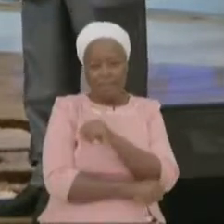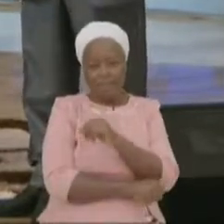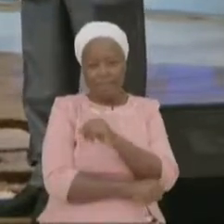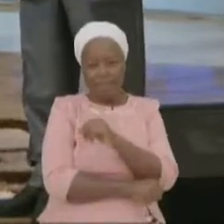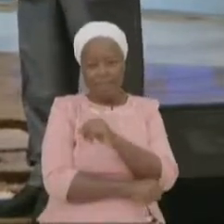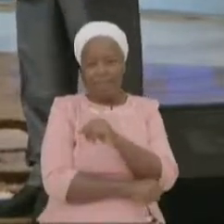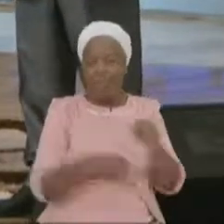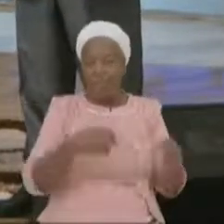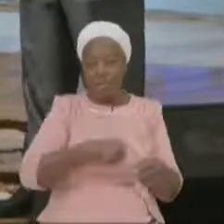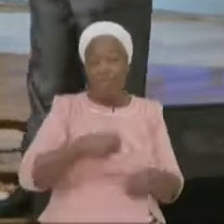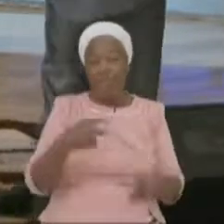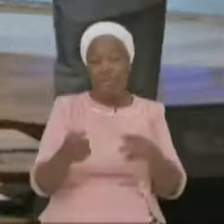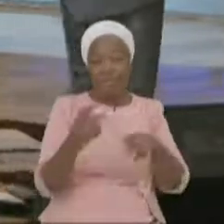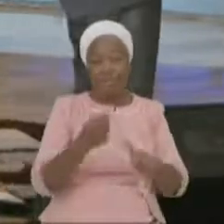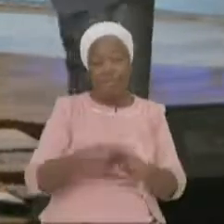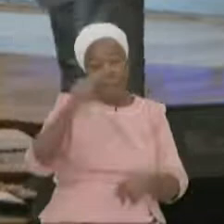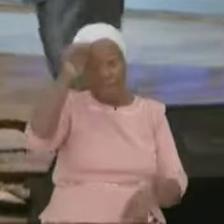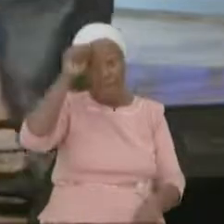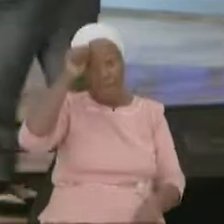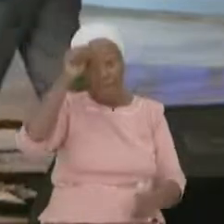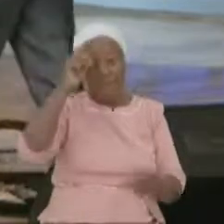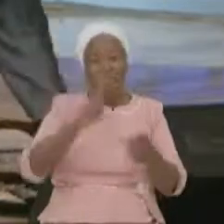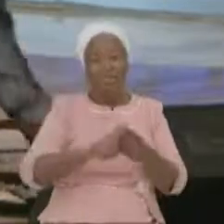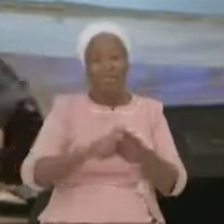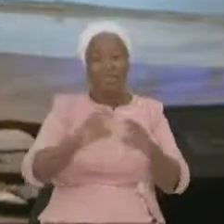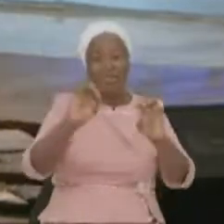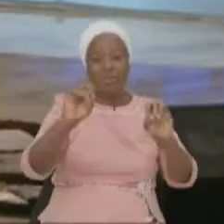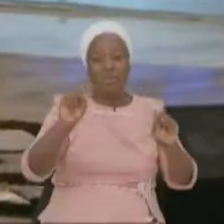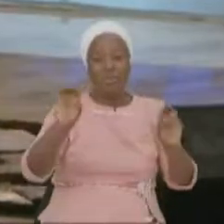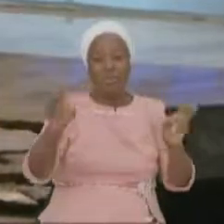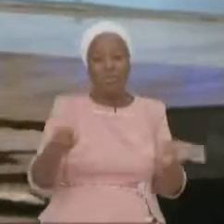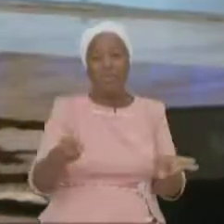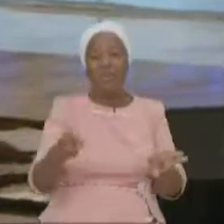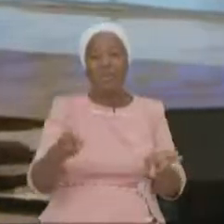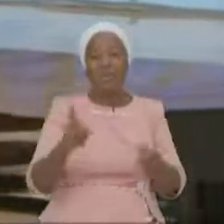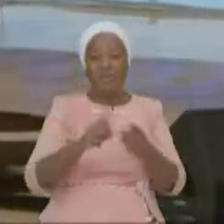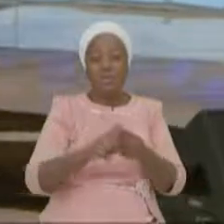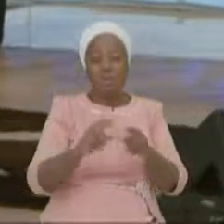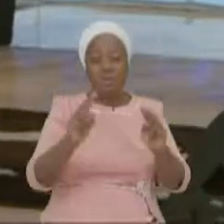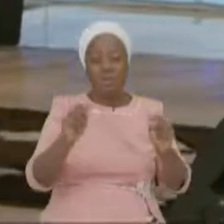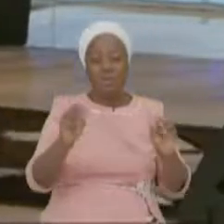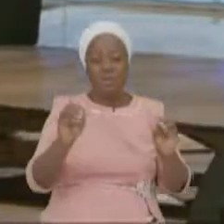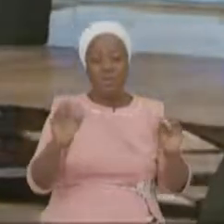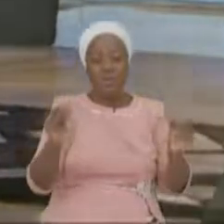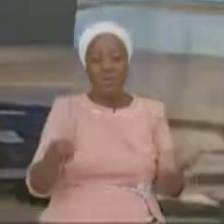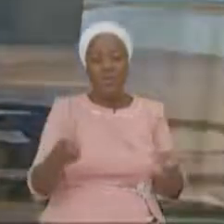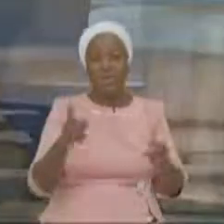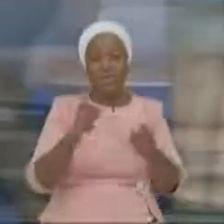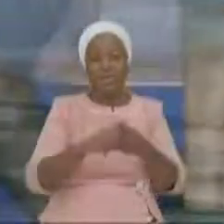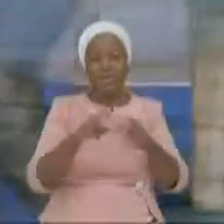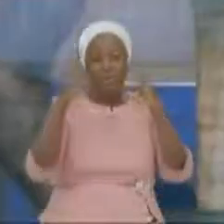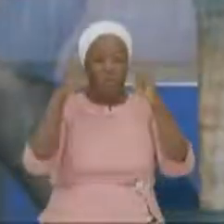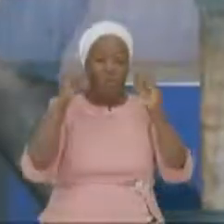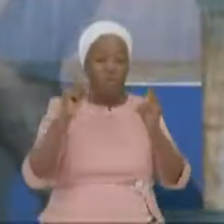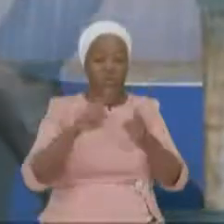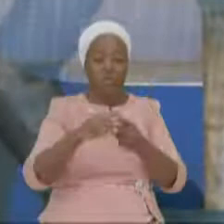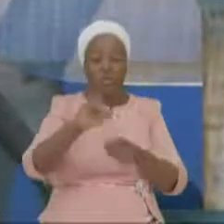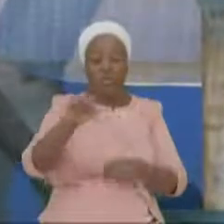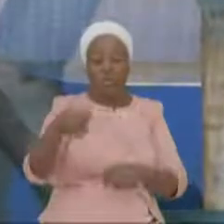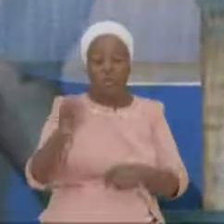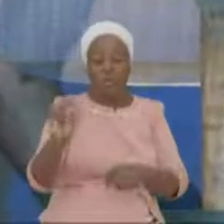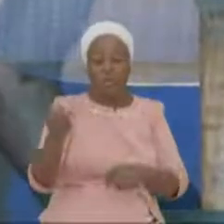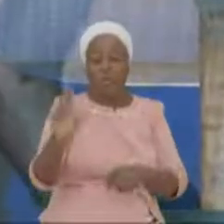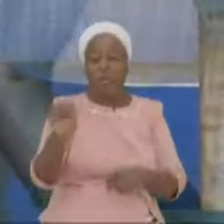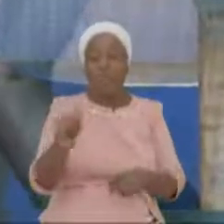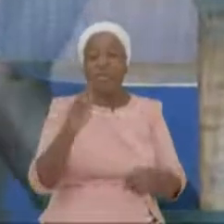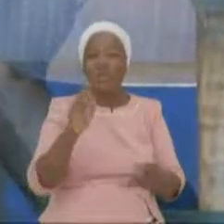to Enoch to Noah to Moses to Joshua, of all the men